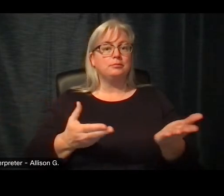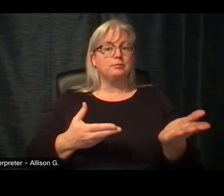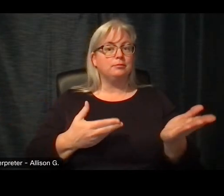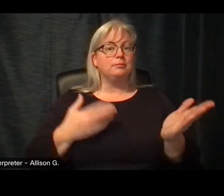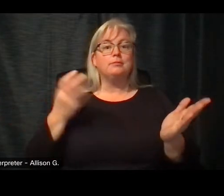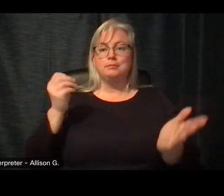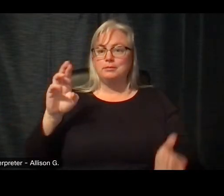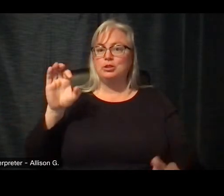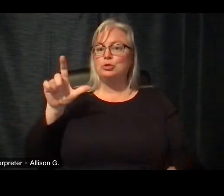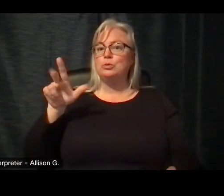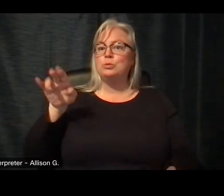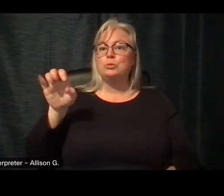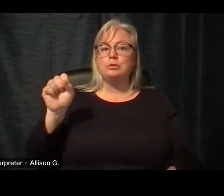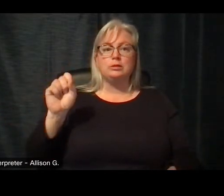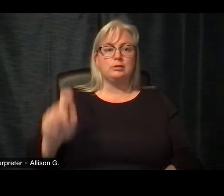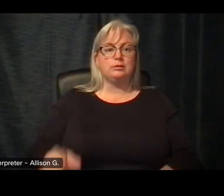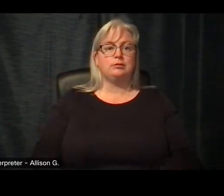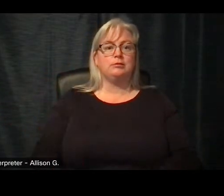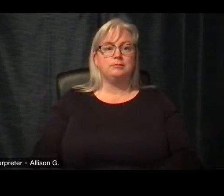Mr. Clues?